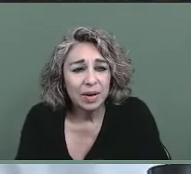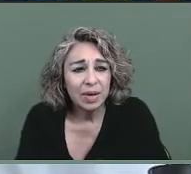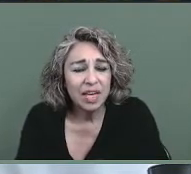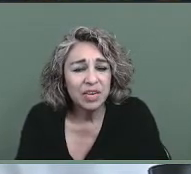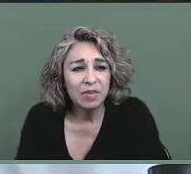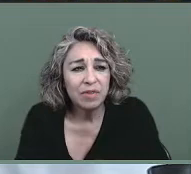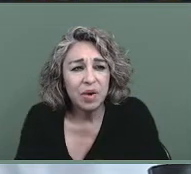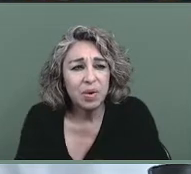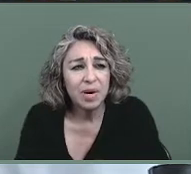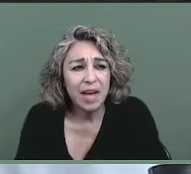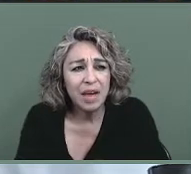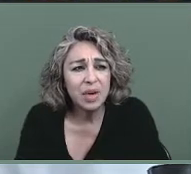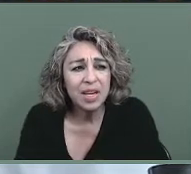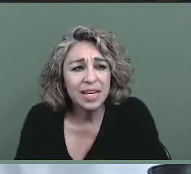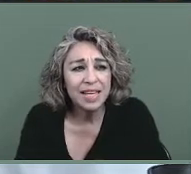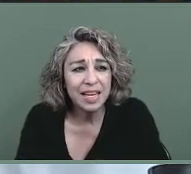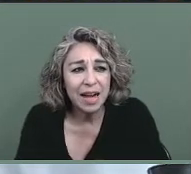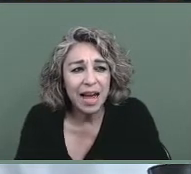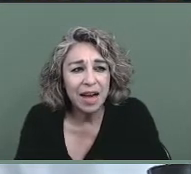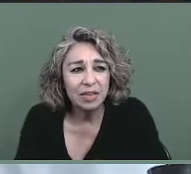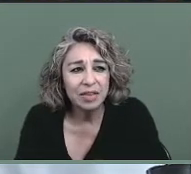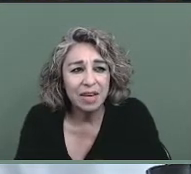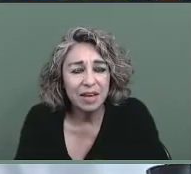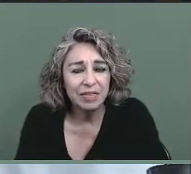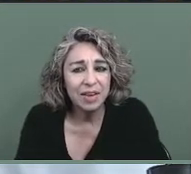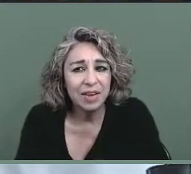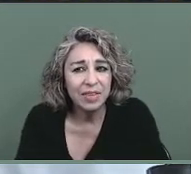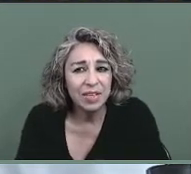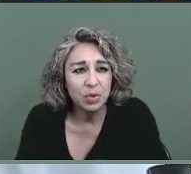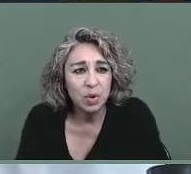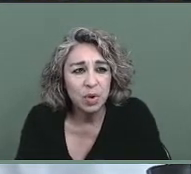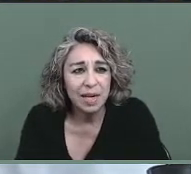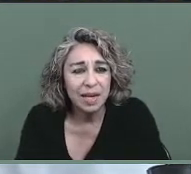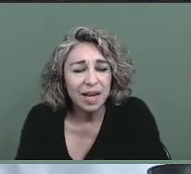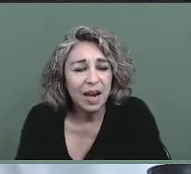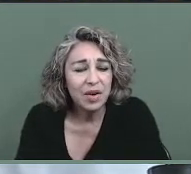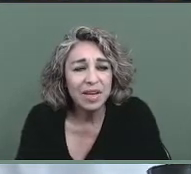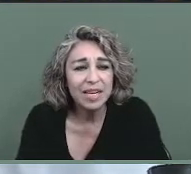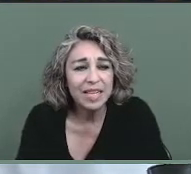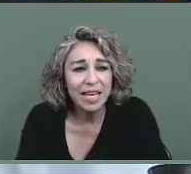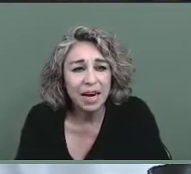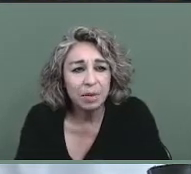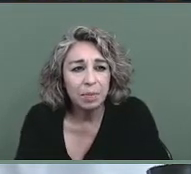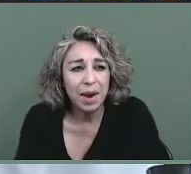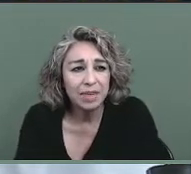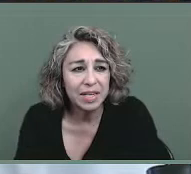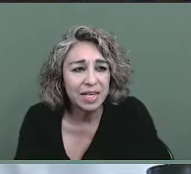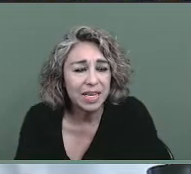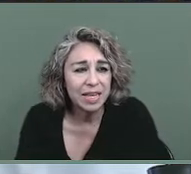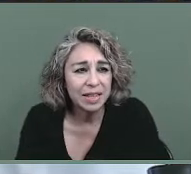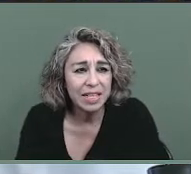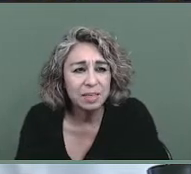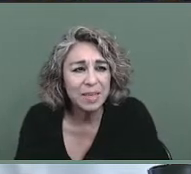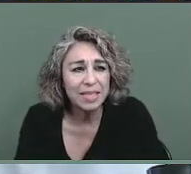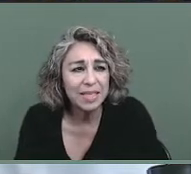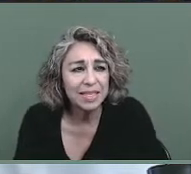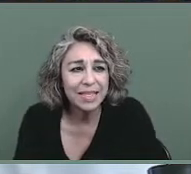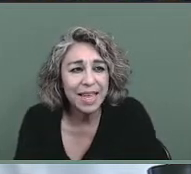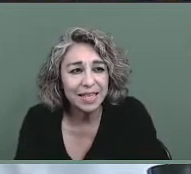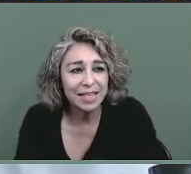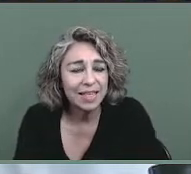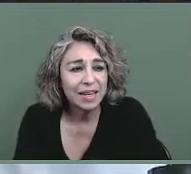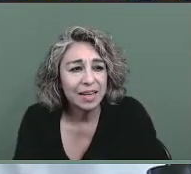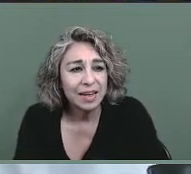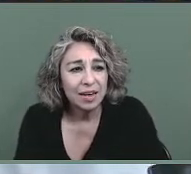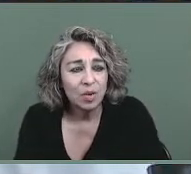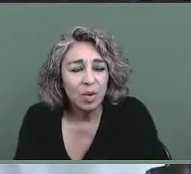country forward how are you gonna take it out of this ruin how are you gonna take it out of poverty these Mexicans say